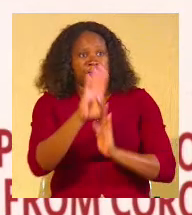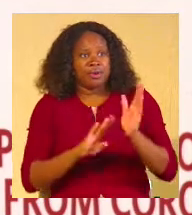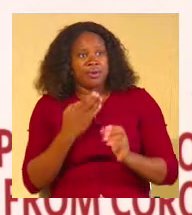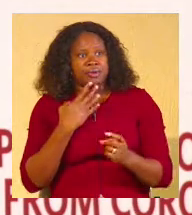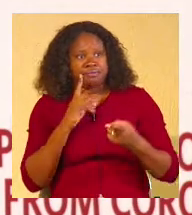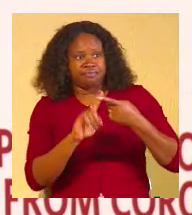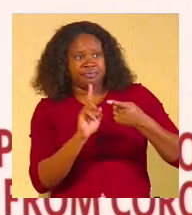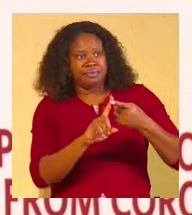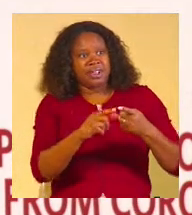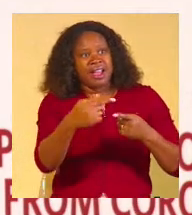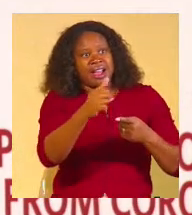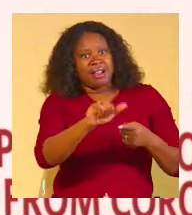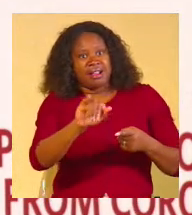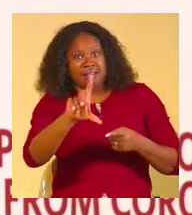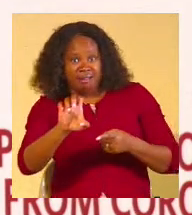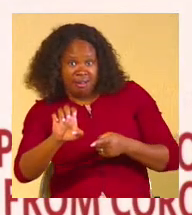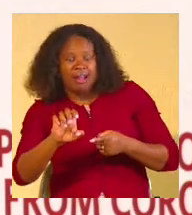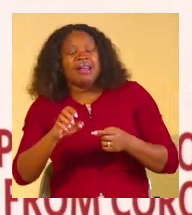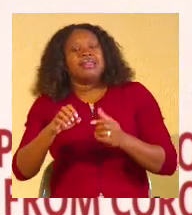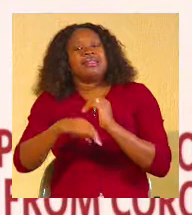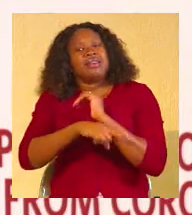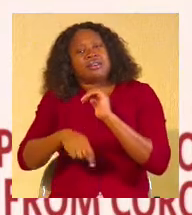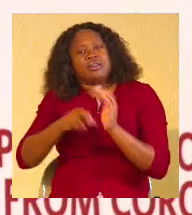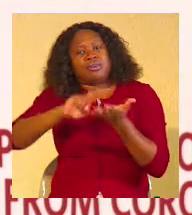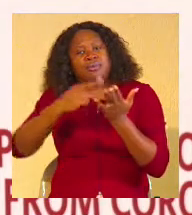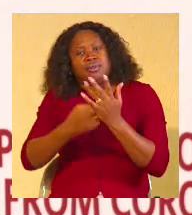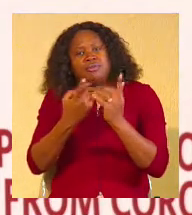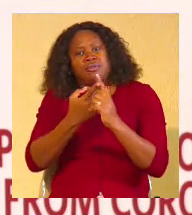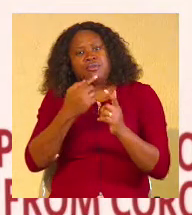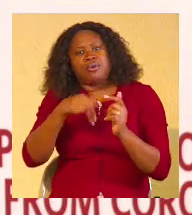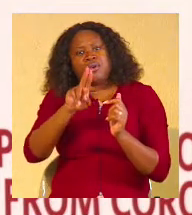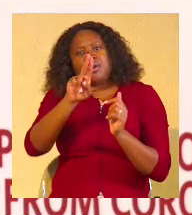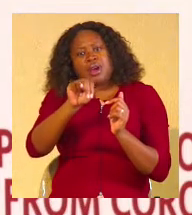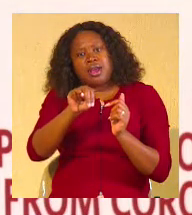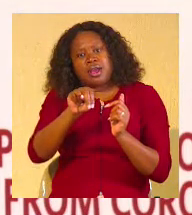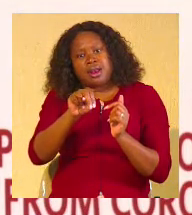Ms. Denia Gale, the country representative for the United Nations Population Fund,